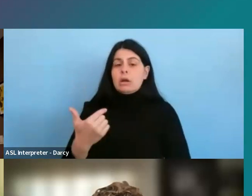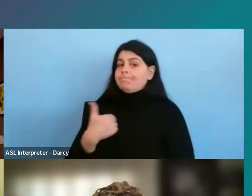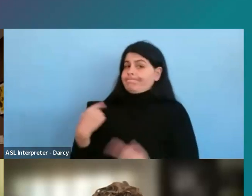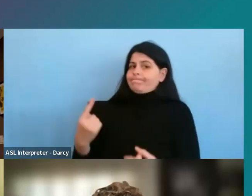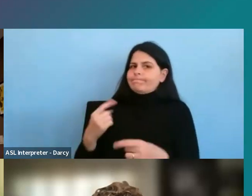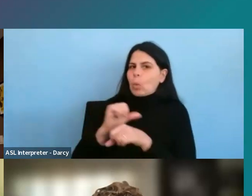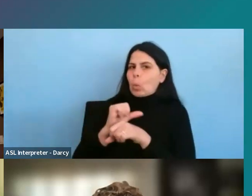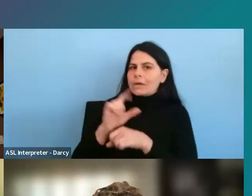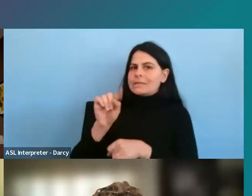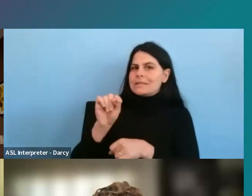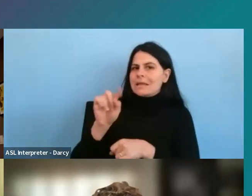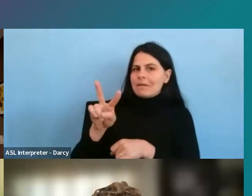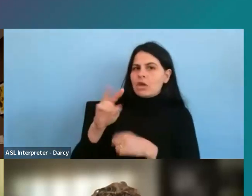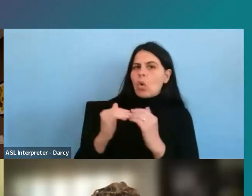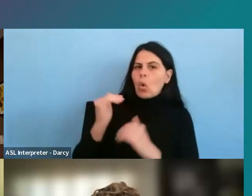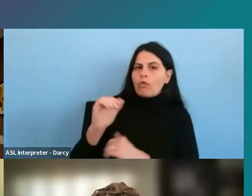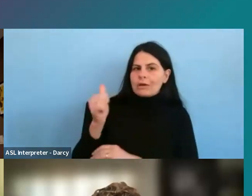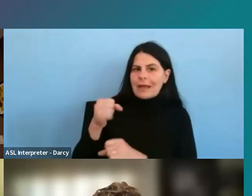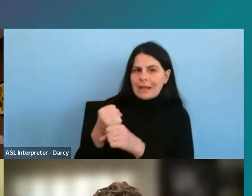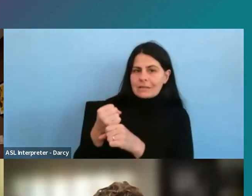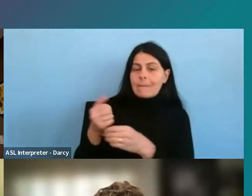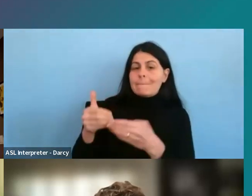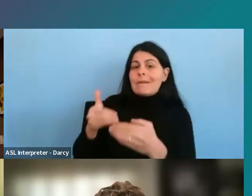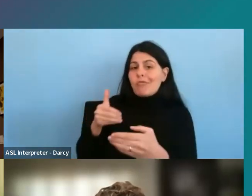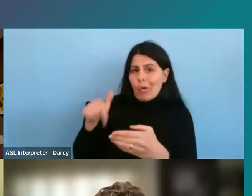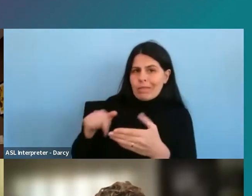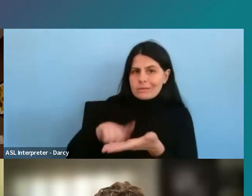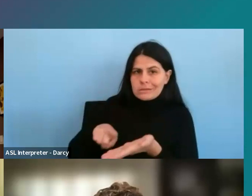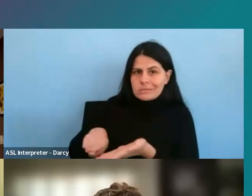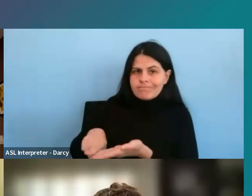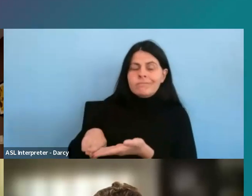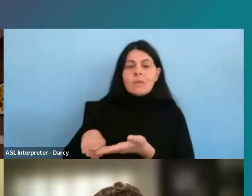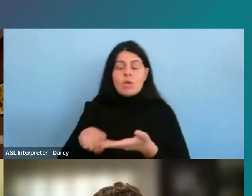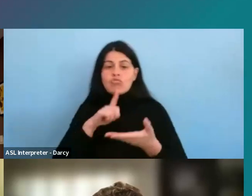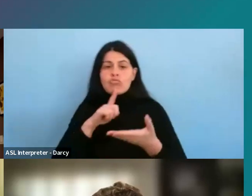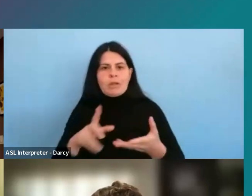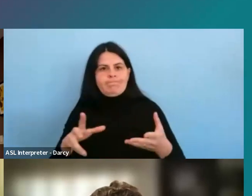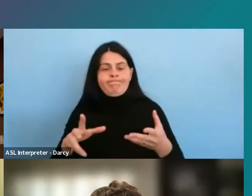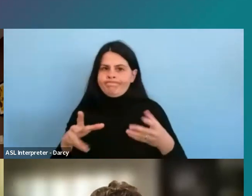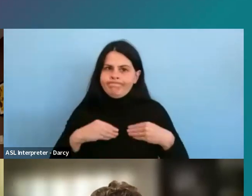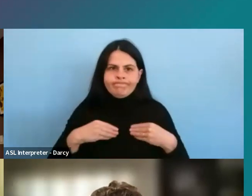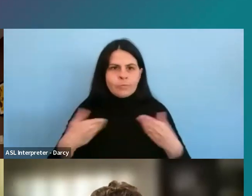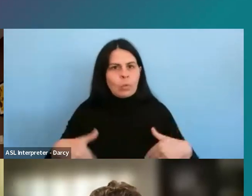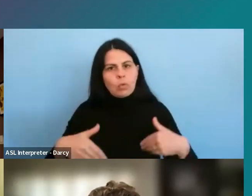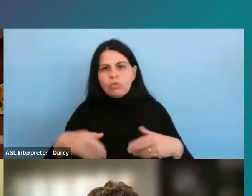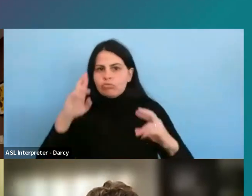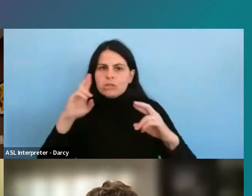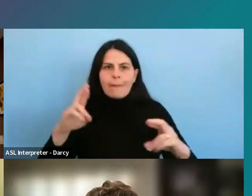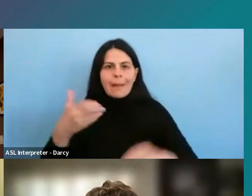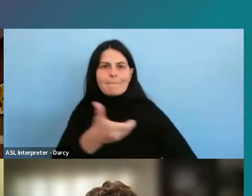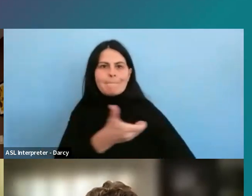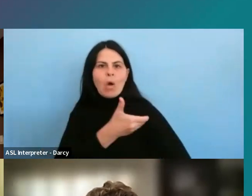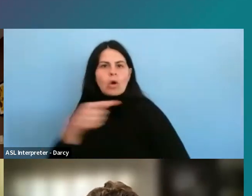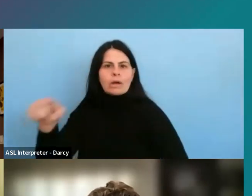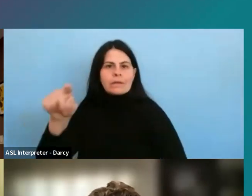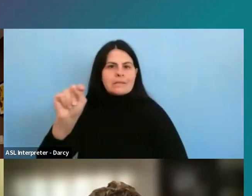decade before this, I very much embrace and respect the power that TV has to help